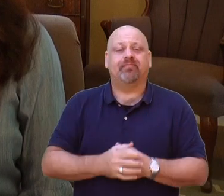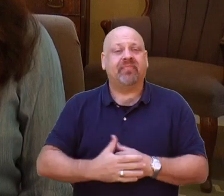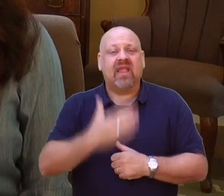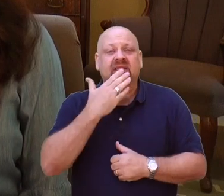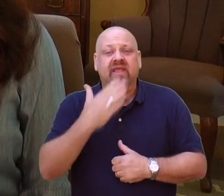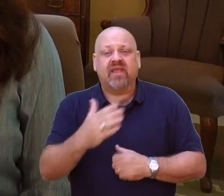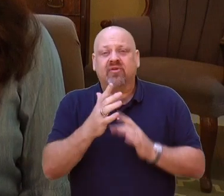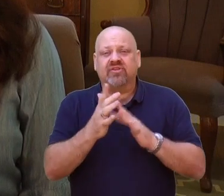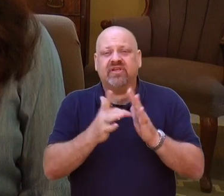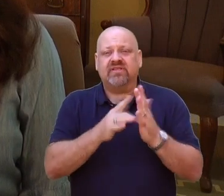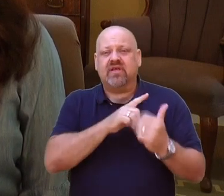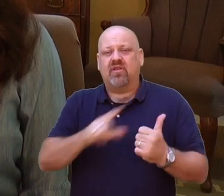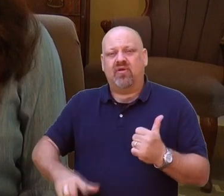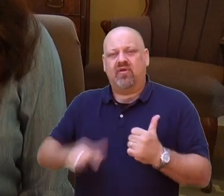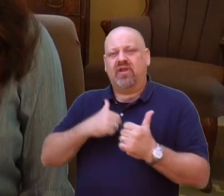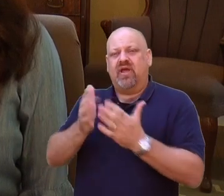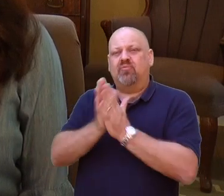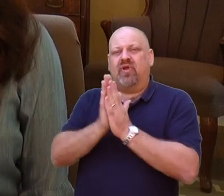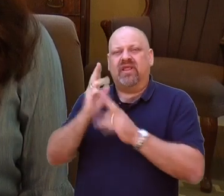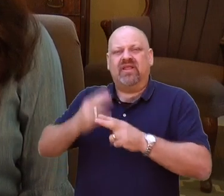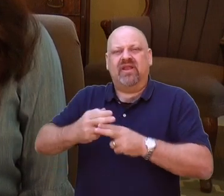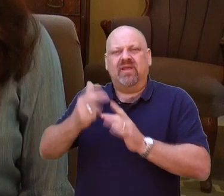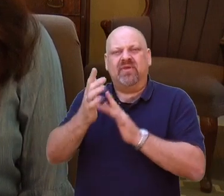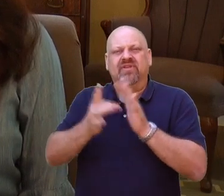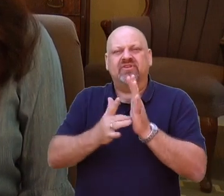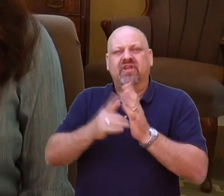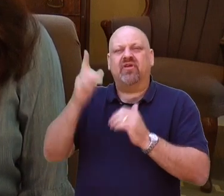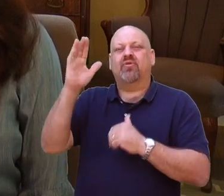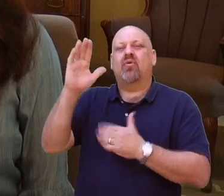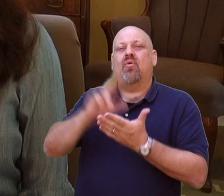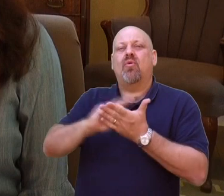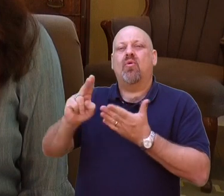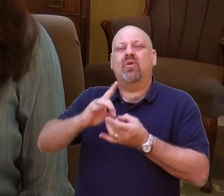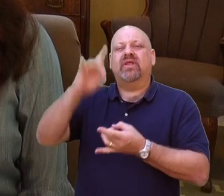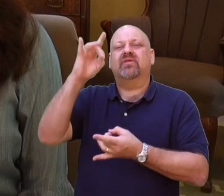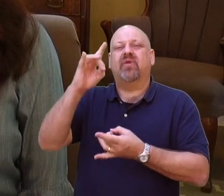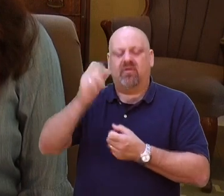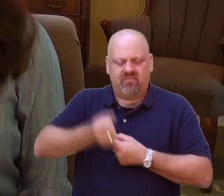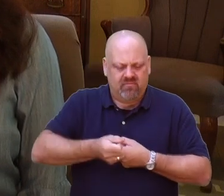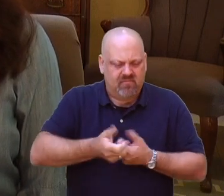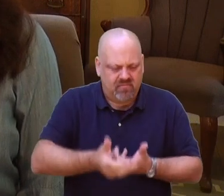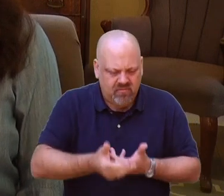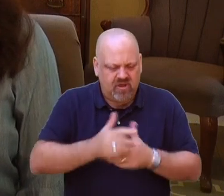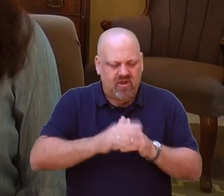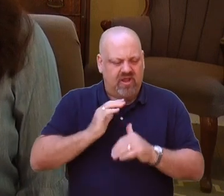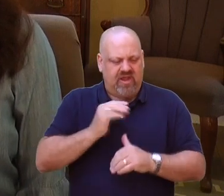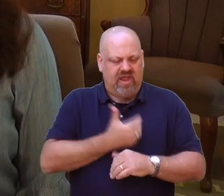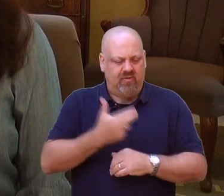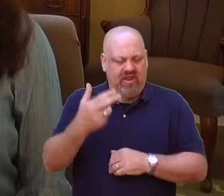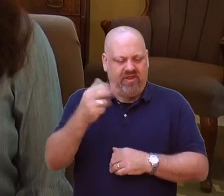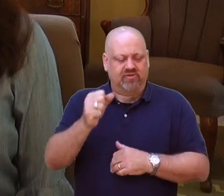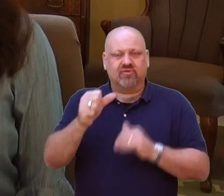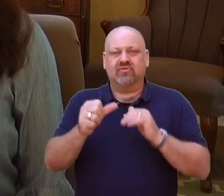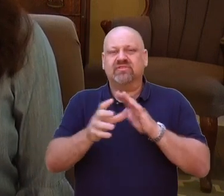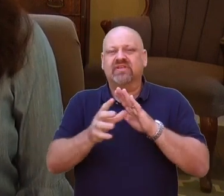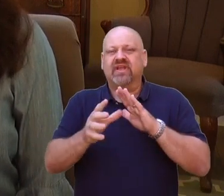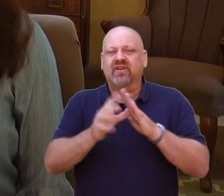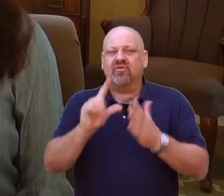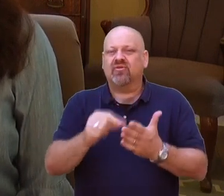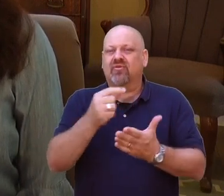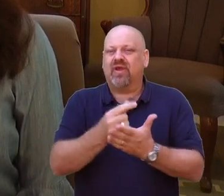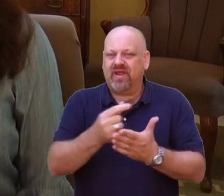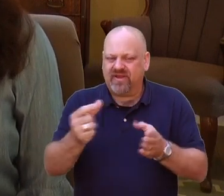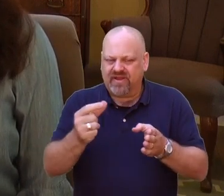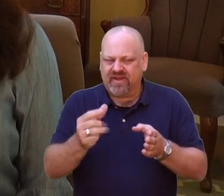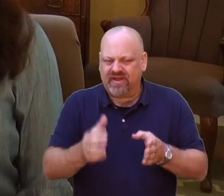to you. And we just pray your blessing over them and their families today. Thank you, Jesus. Lord, I pray